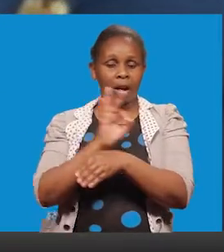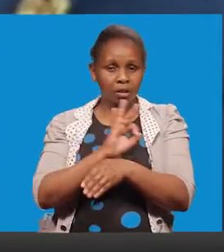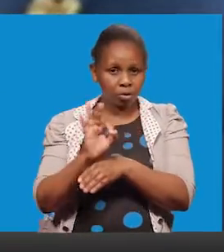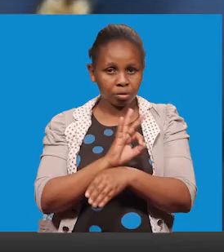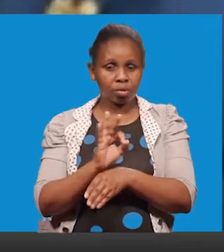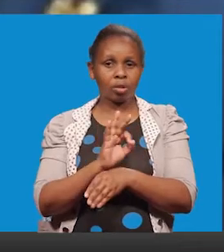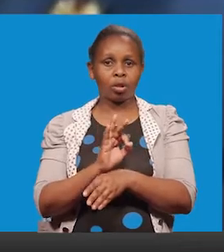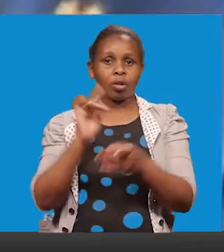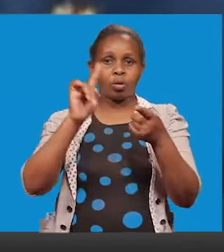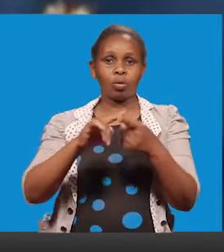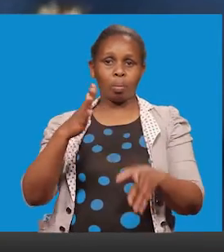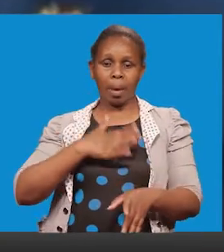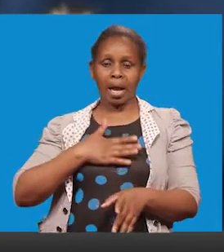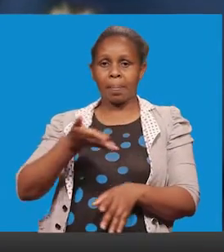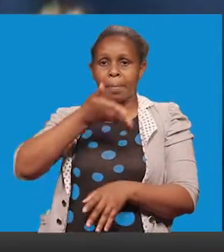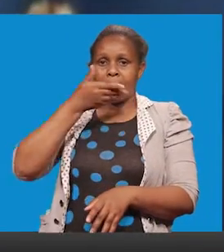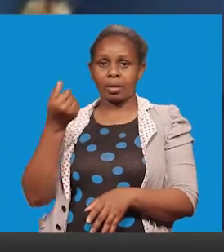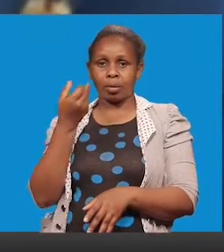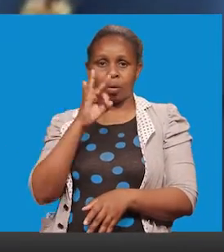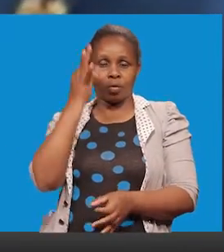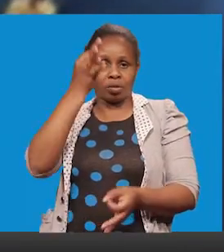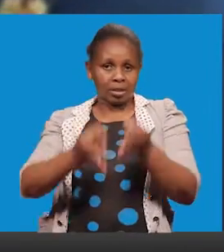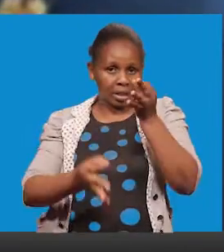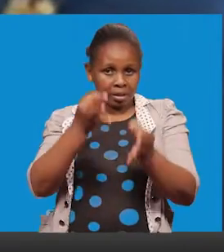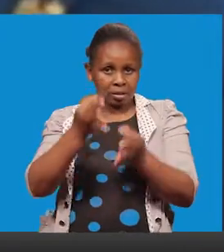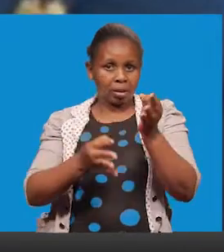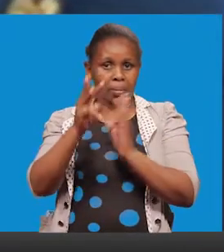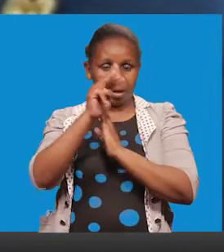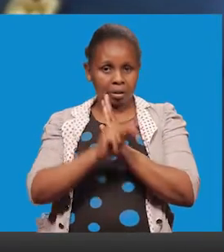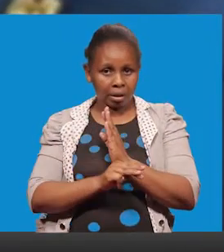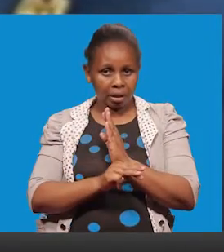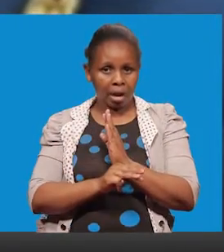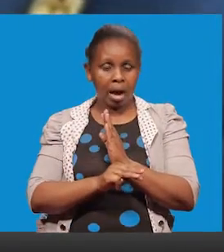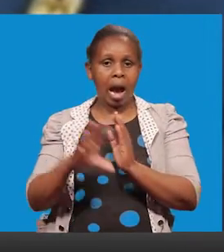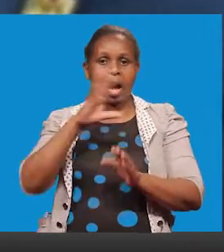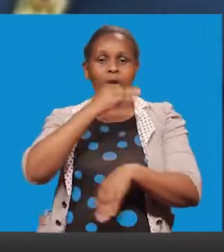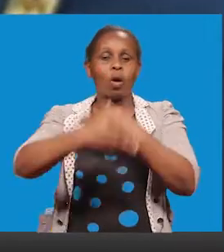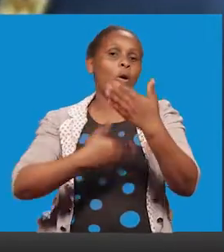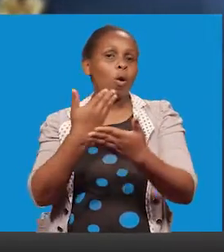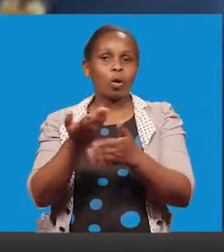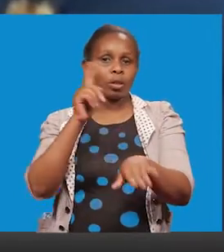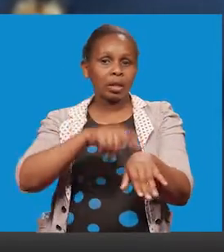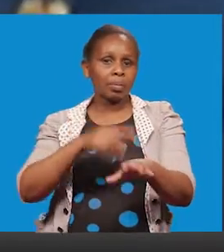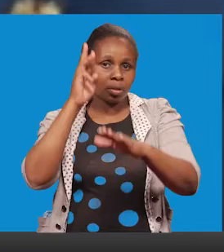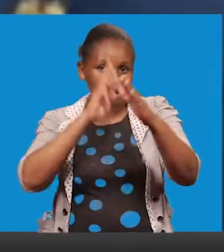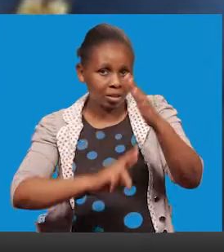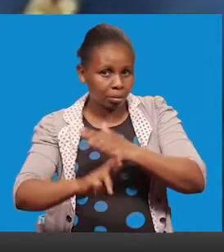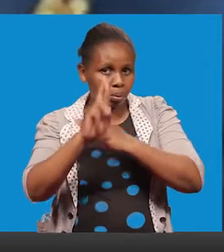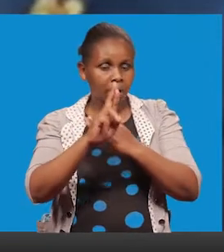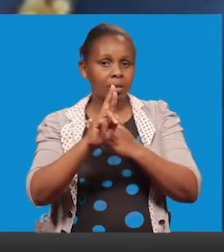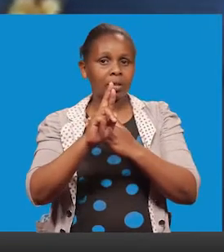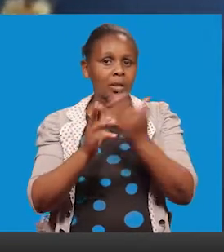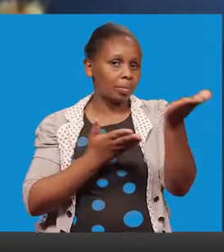office to the best of my judgment, that I shall at all times respect,